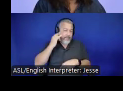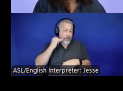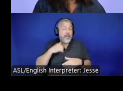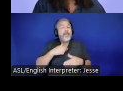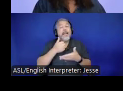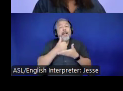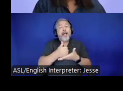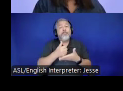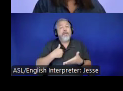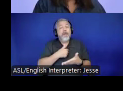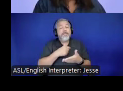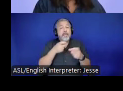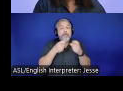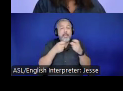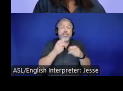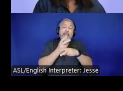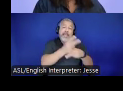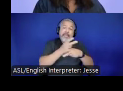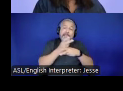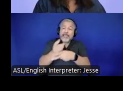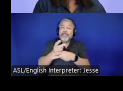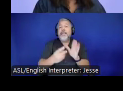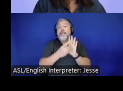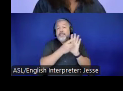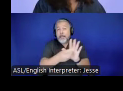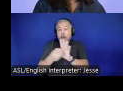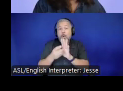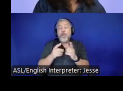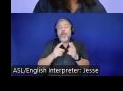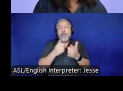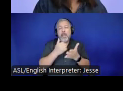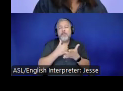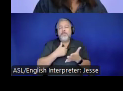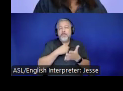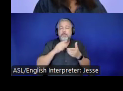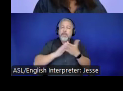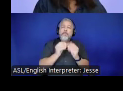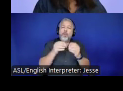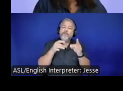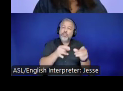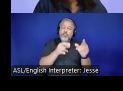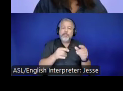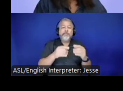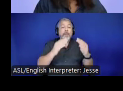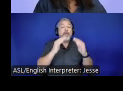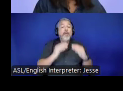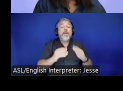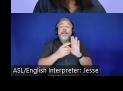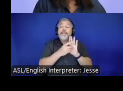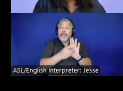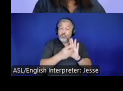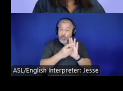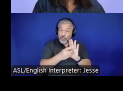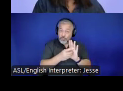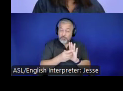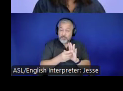We do demos and reuse more efficiently. Speaking of demos, Ability Tools